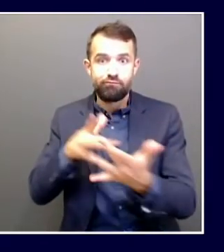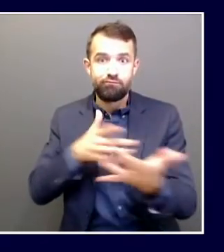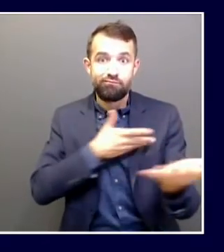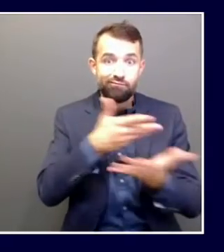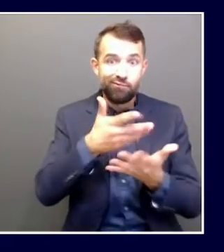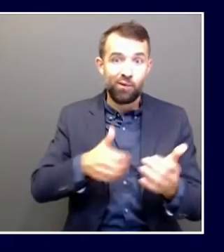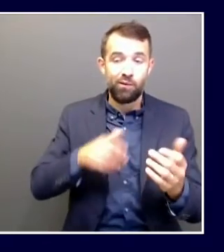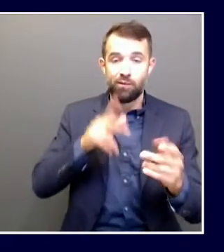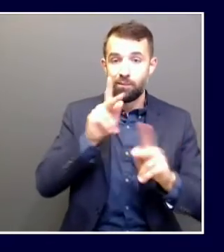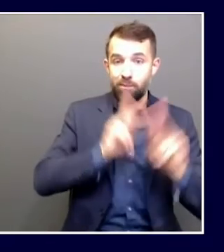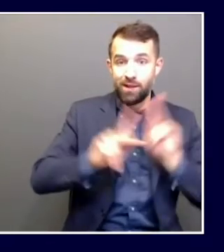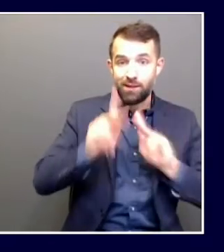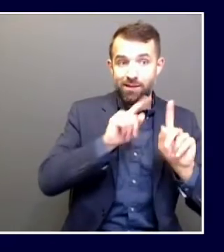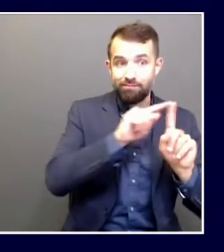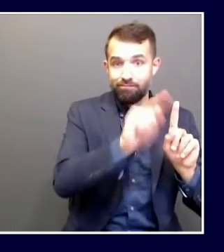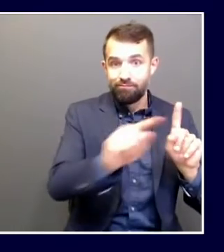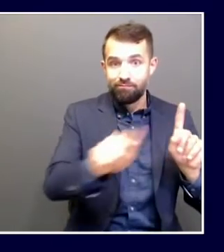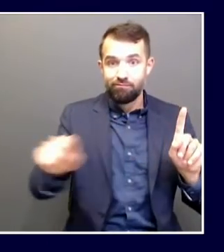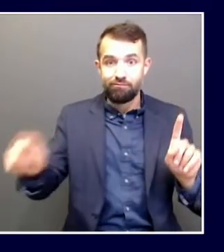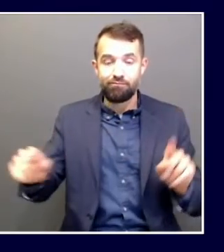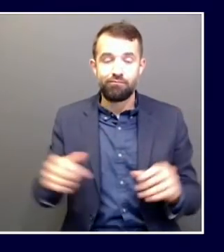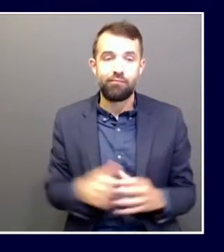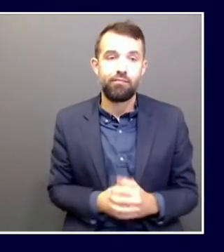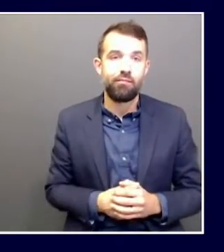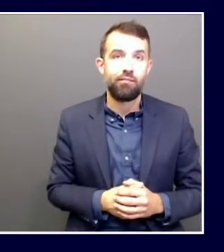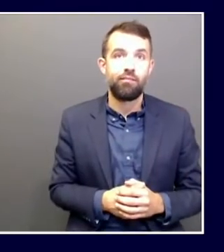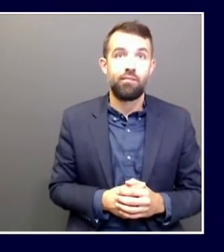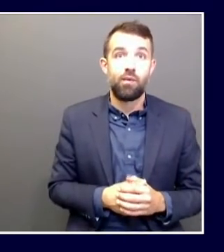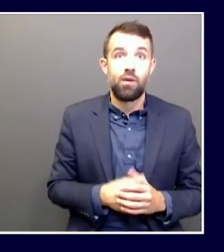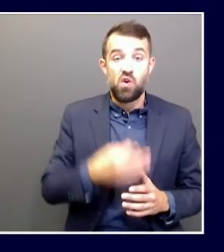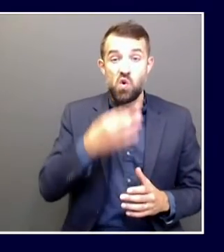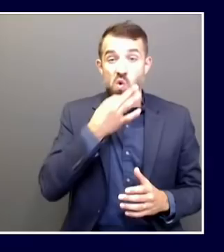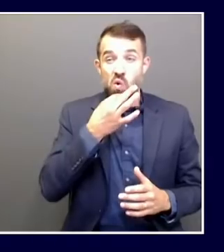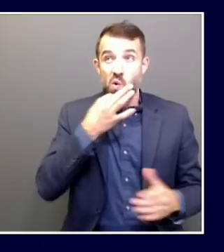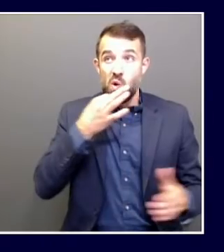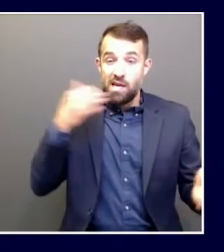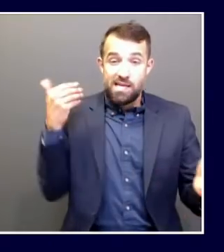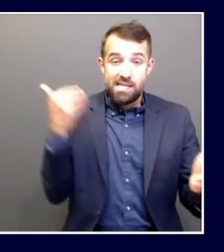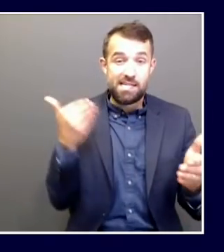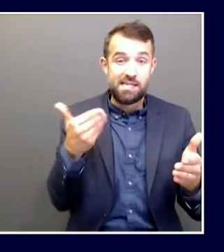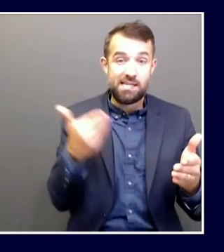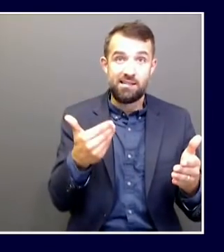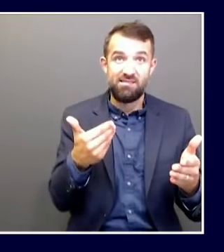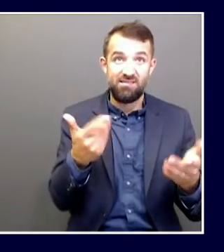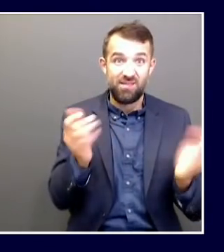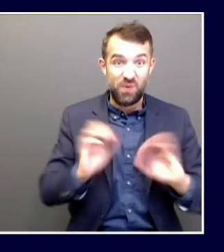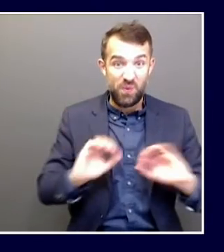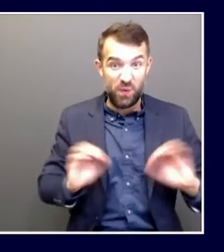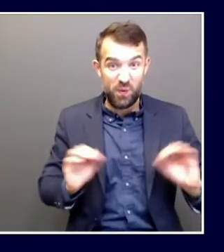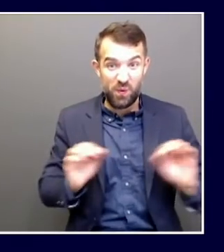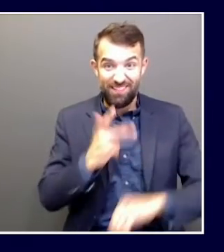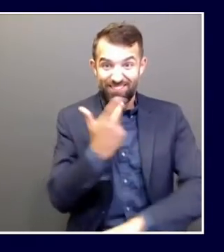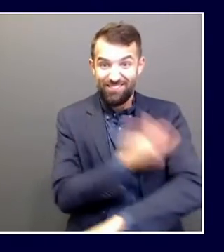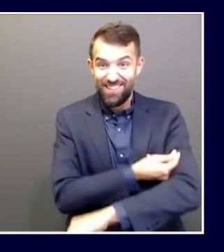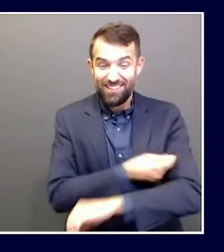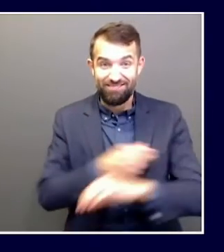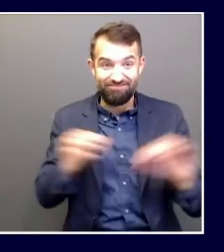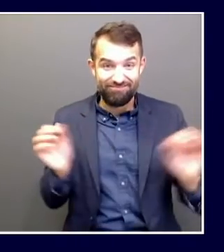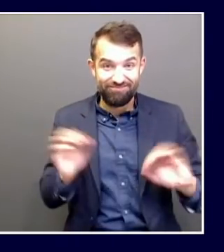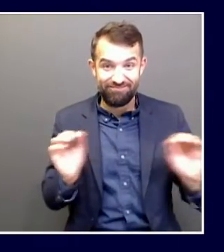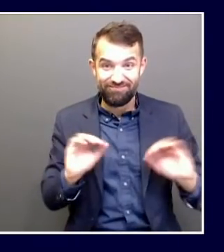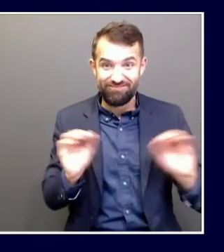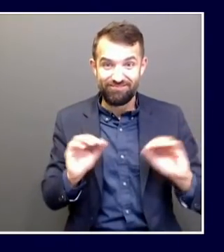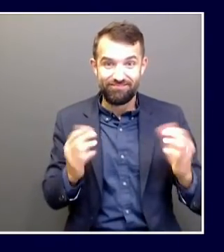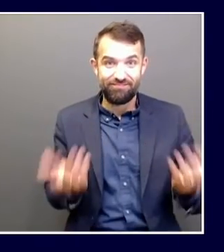vaccinated, particularly in the near term, we're going to continue to see pockets, regions of the state with really